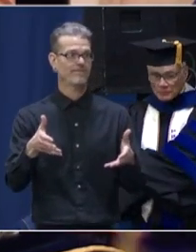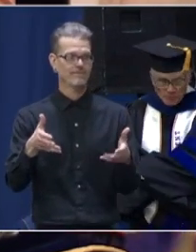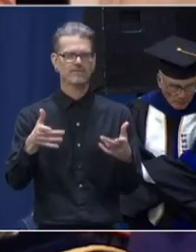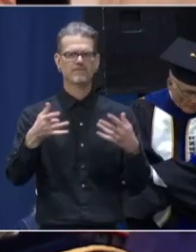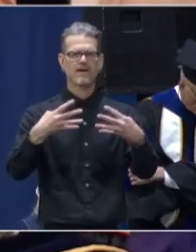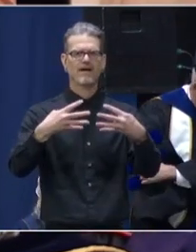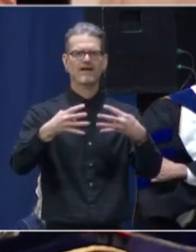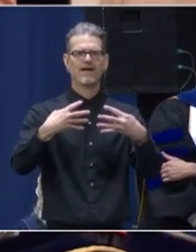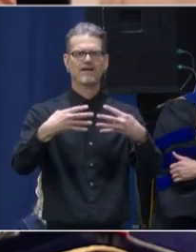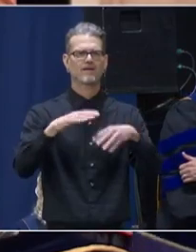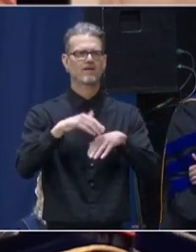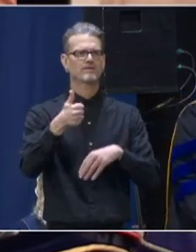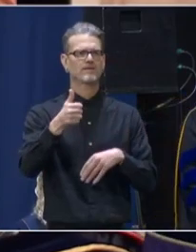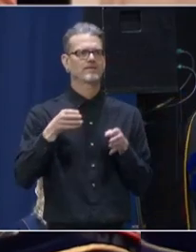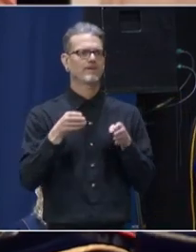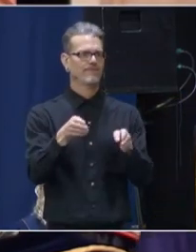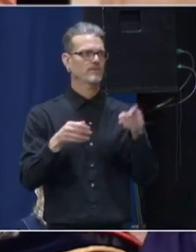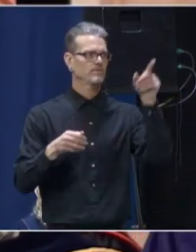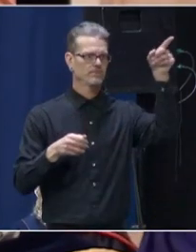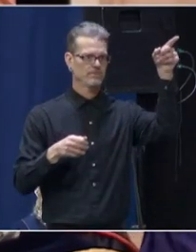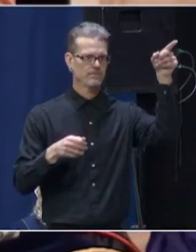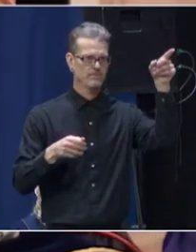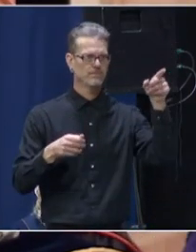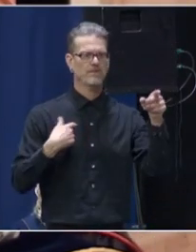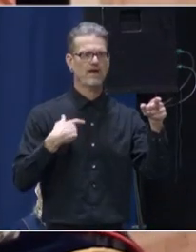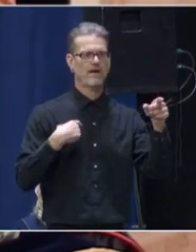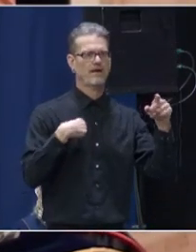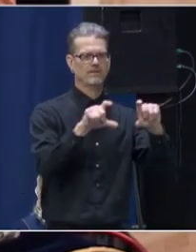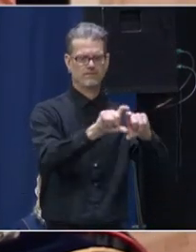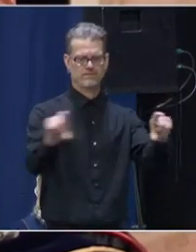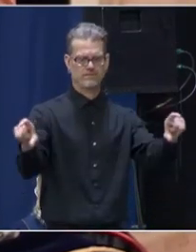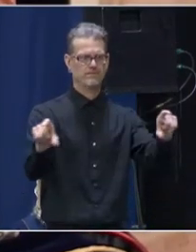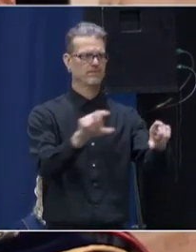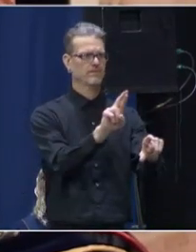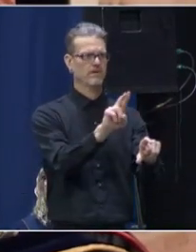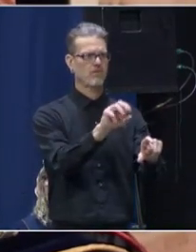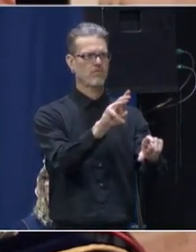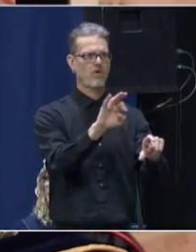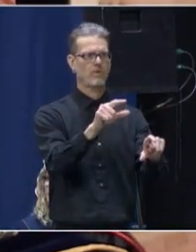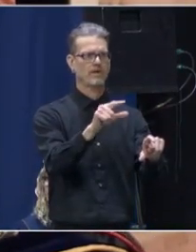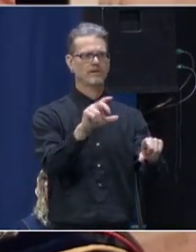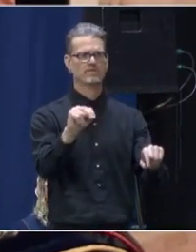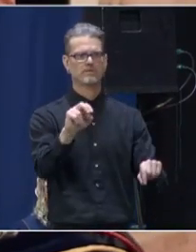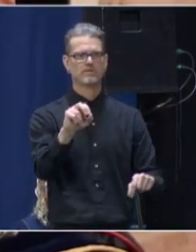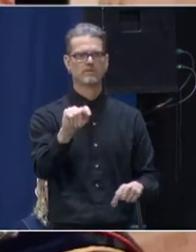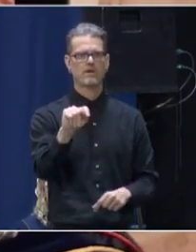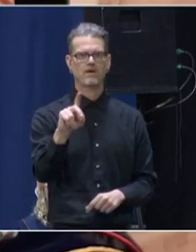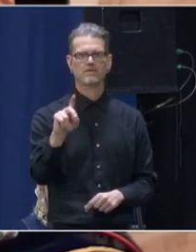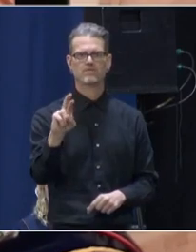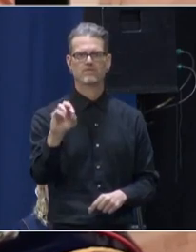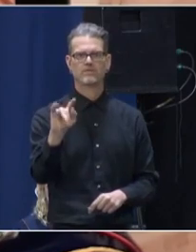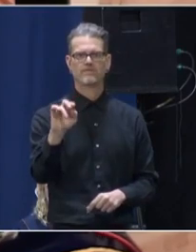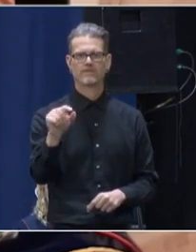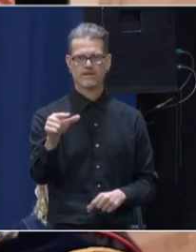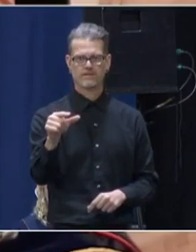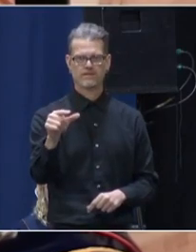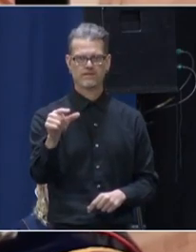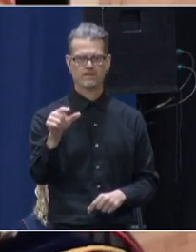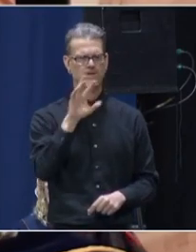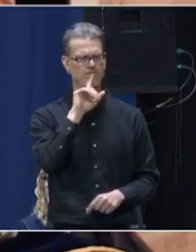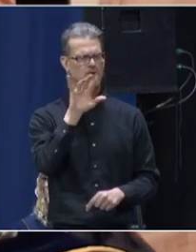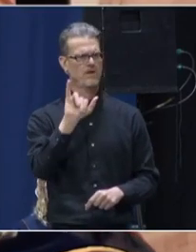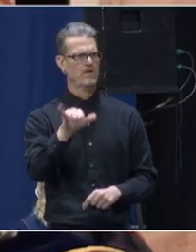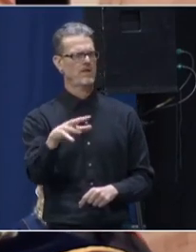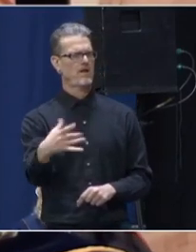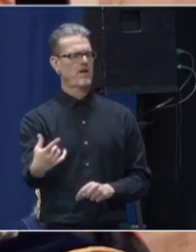gate on 10th Avenue, which is inscribed with the motto, "Rowing, not drifting." This resonates with me